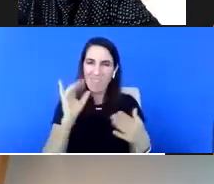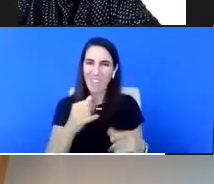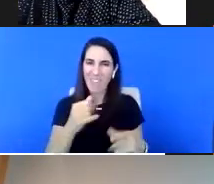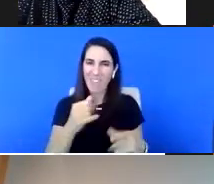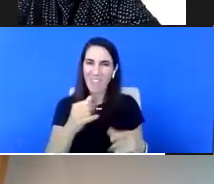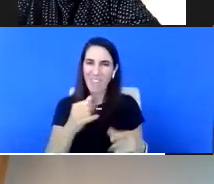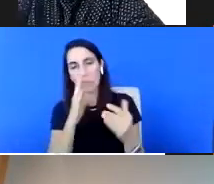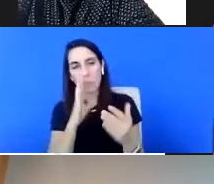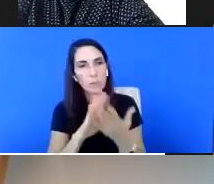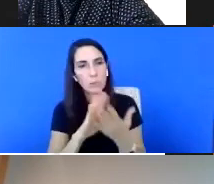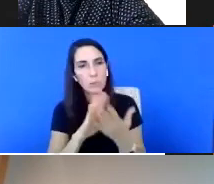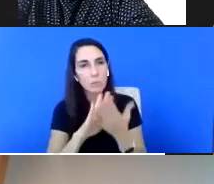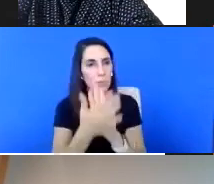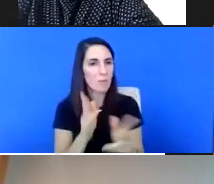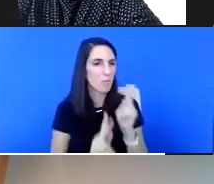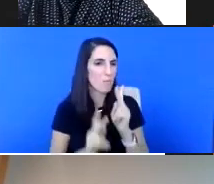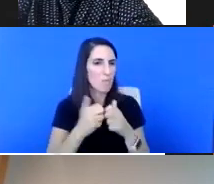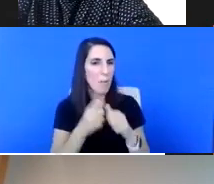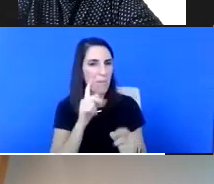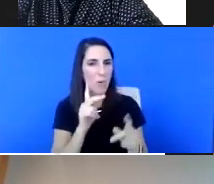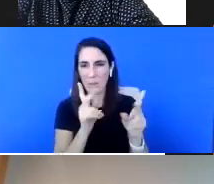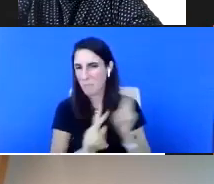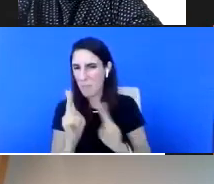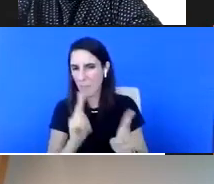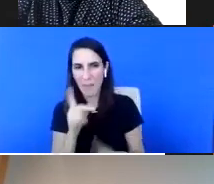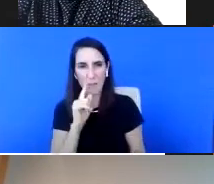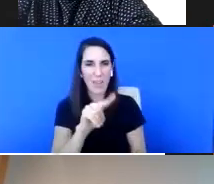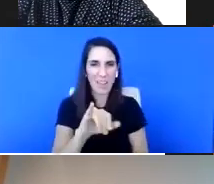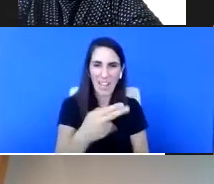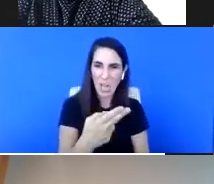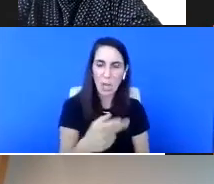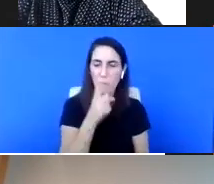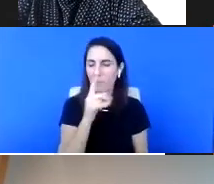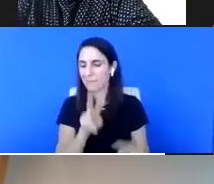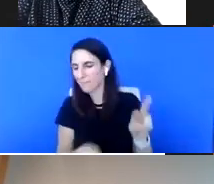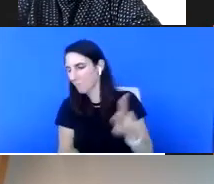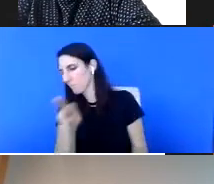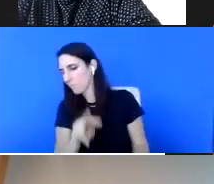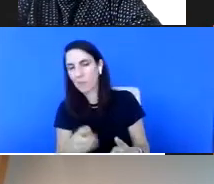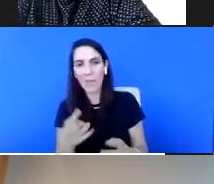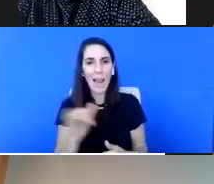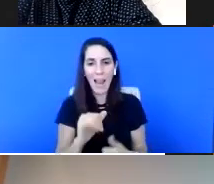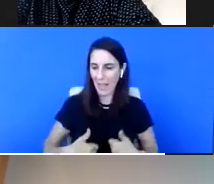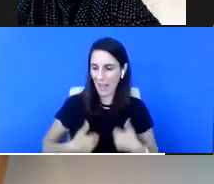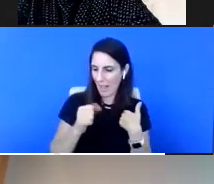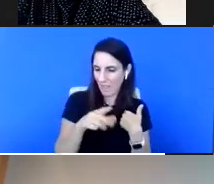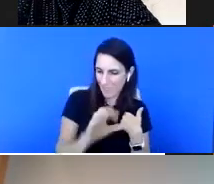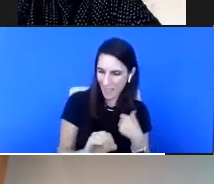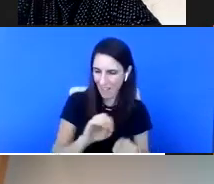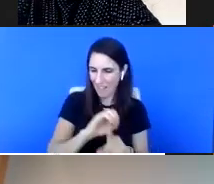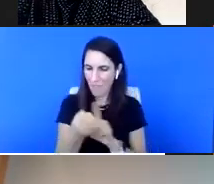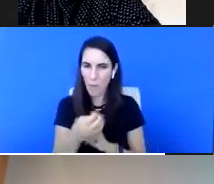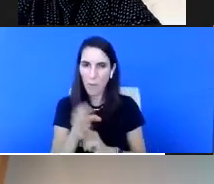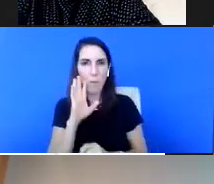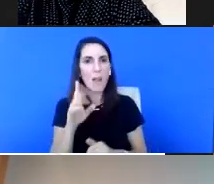become a problem for individuals as they encounter them. So NIH really is looking at things like lifestyle and environment, and this does